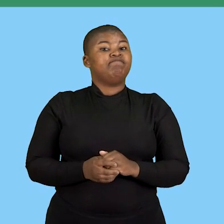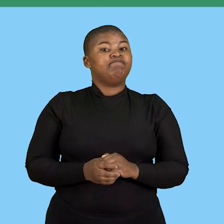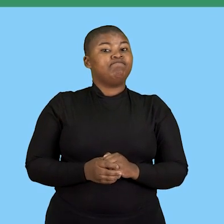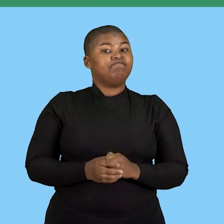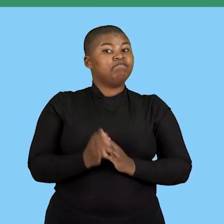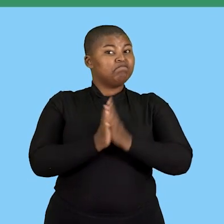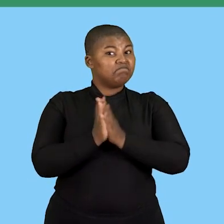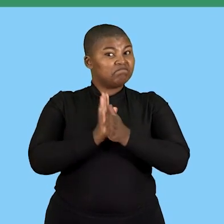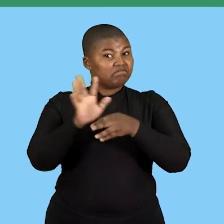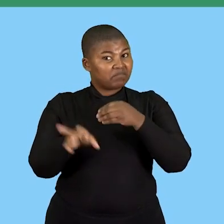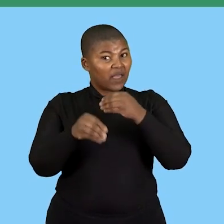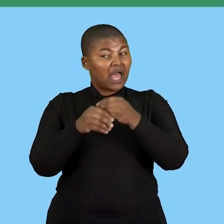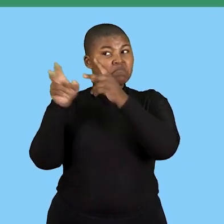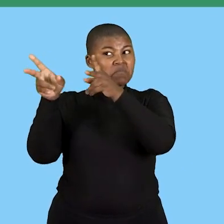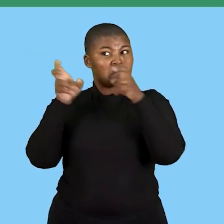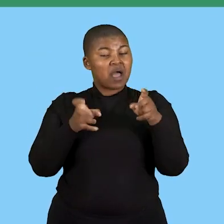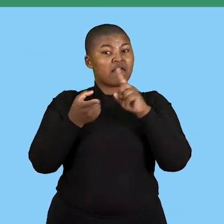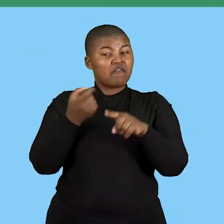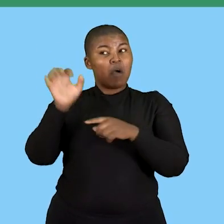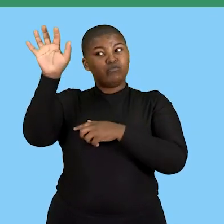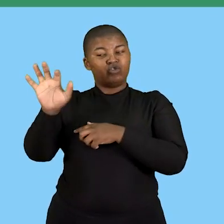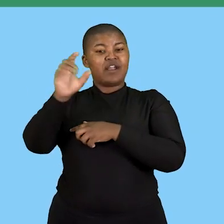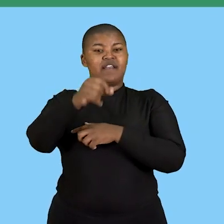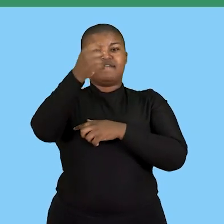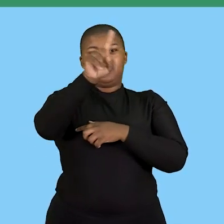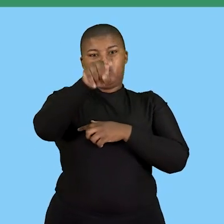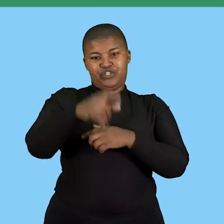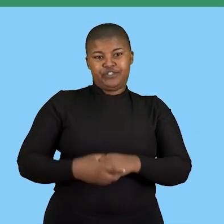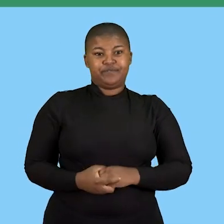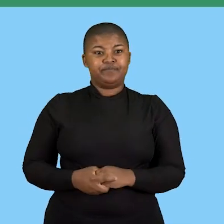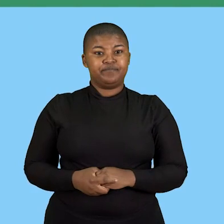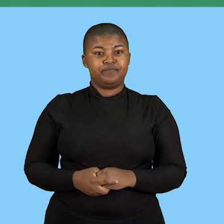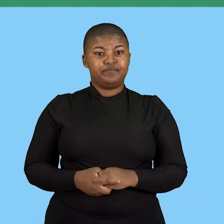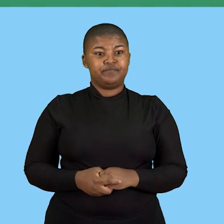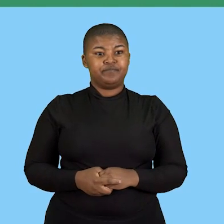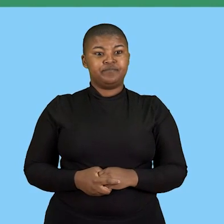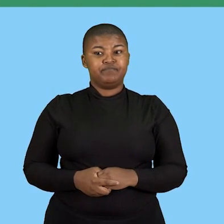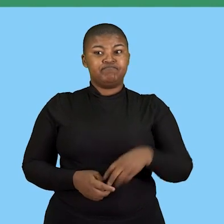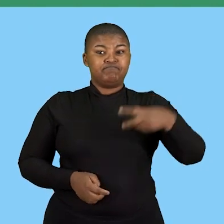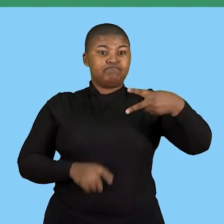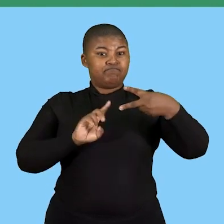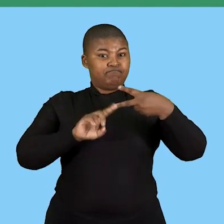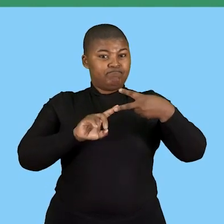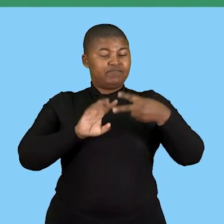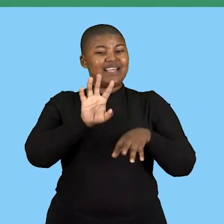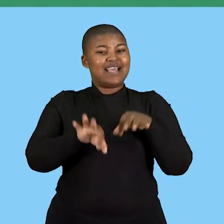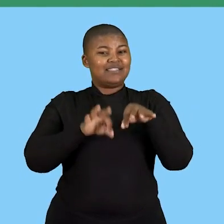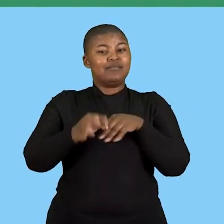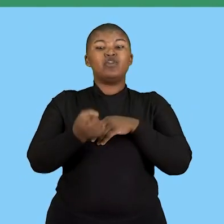Motivate your answer by quoting from the scenario. That is the first question. Then, the second question says to